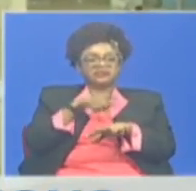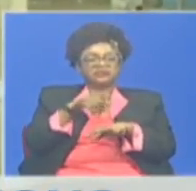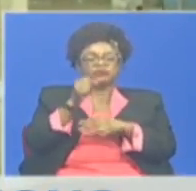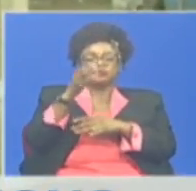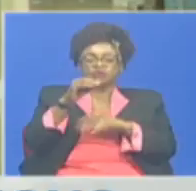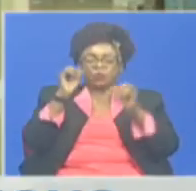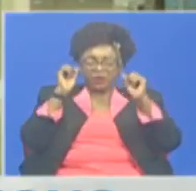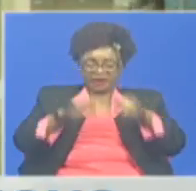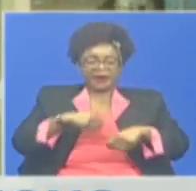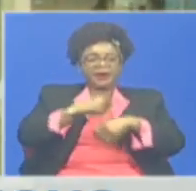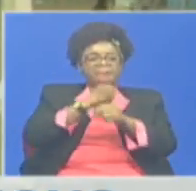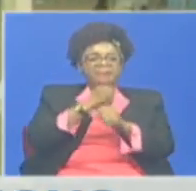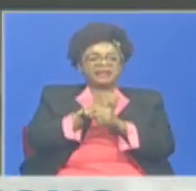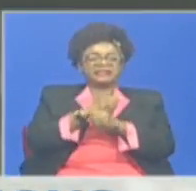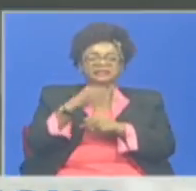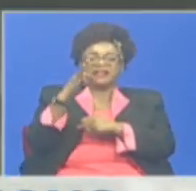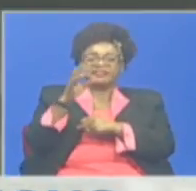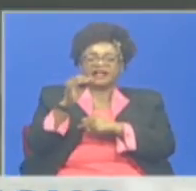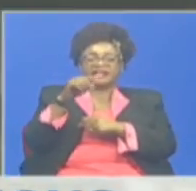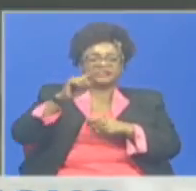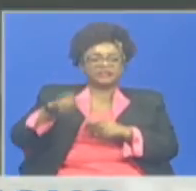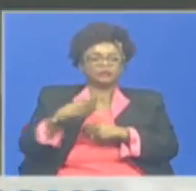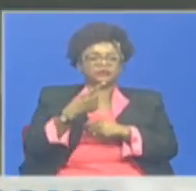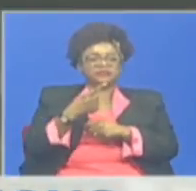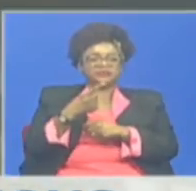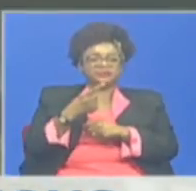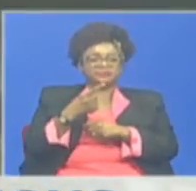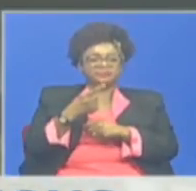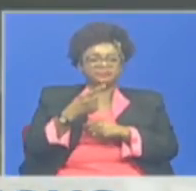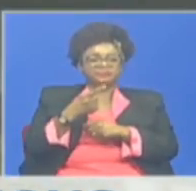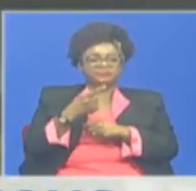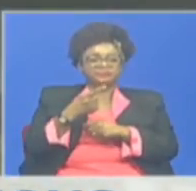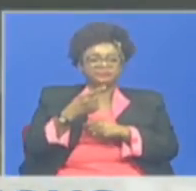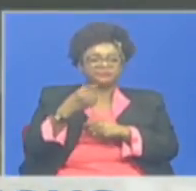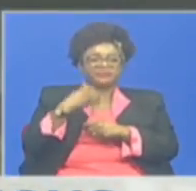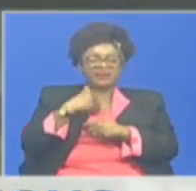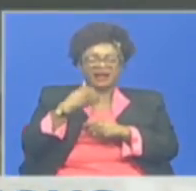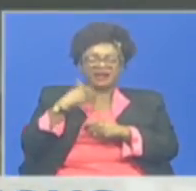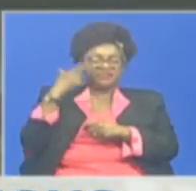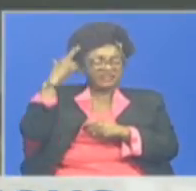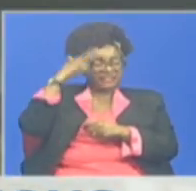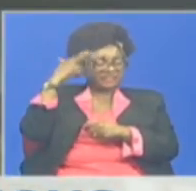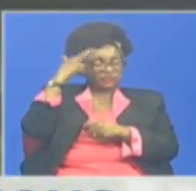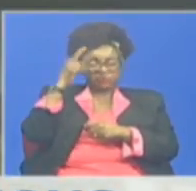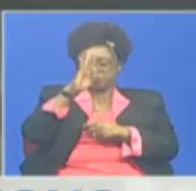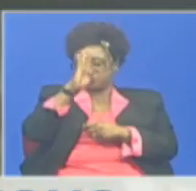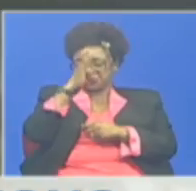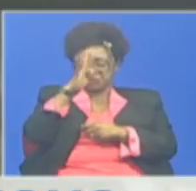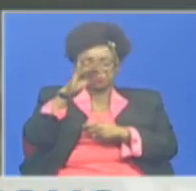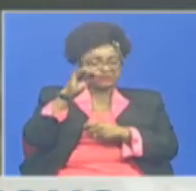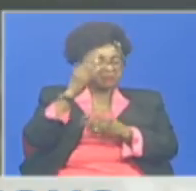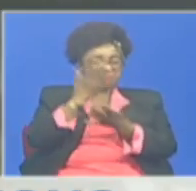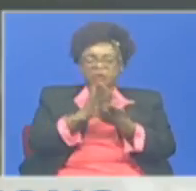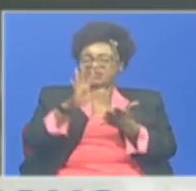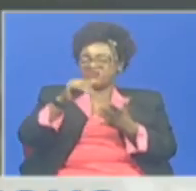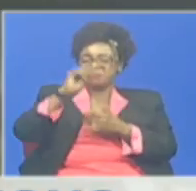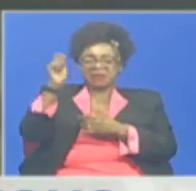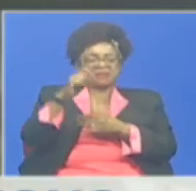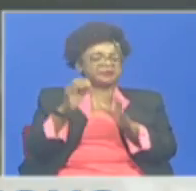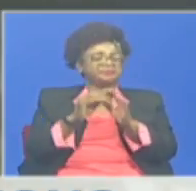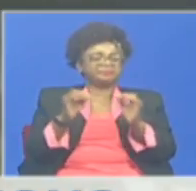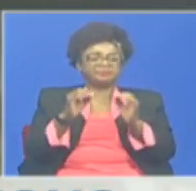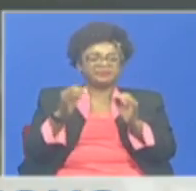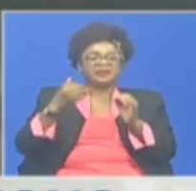do at least 30,000. You have no reason to doubt the products that come out of Kenya. That's my